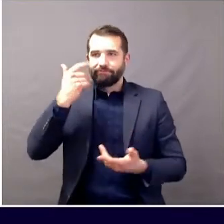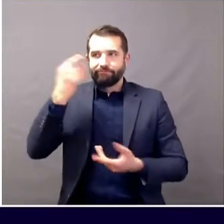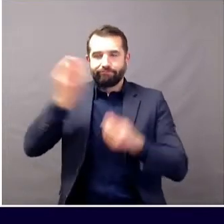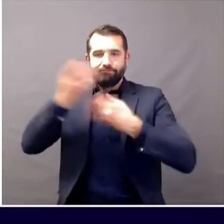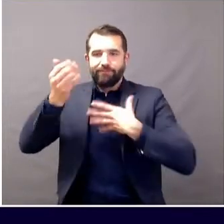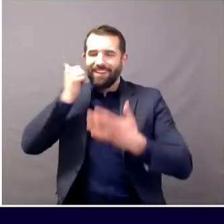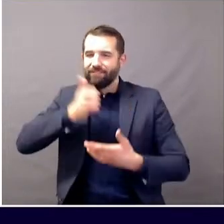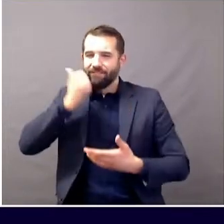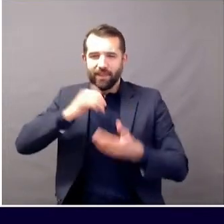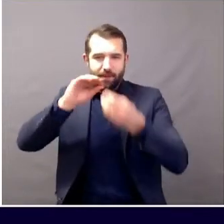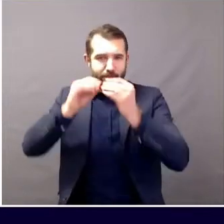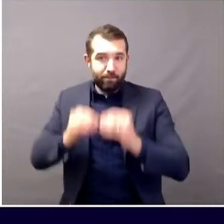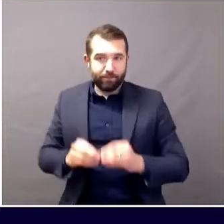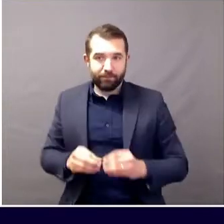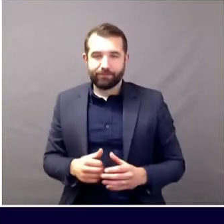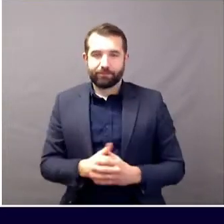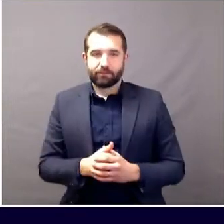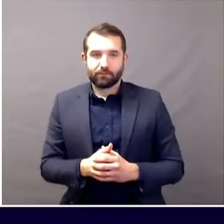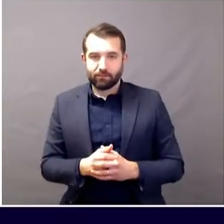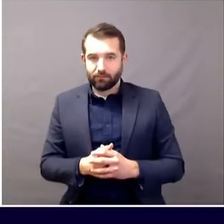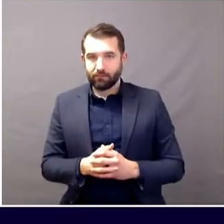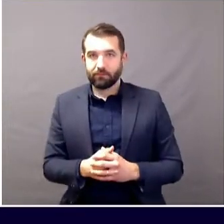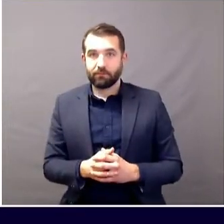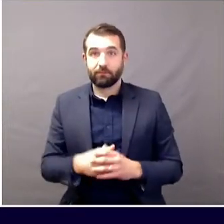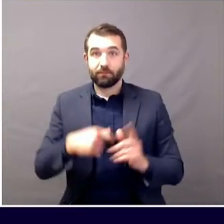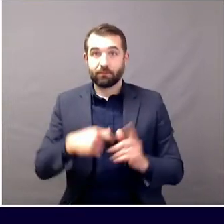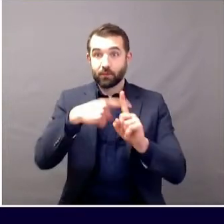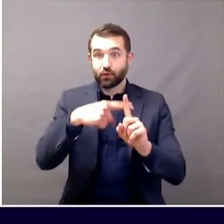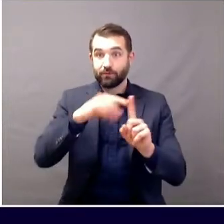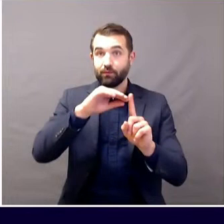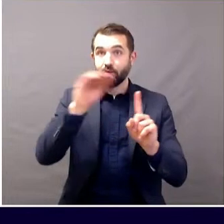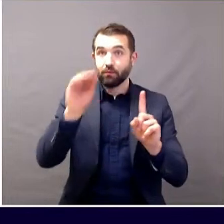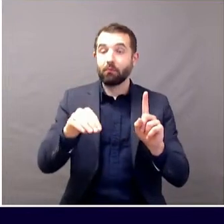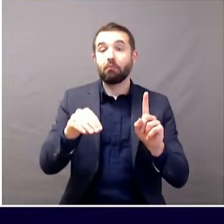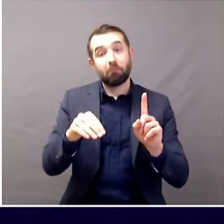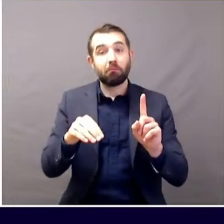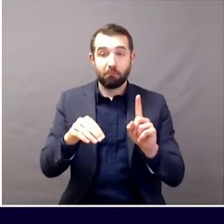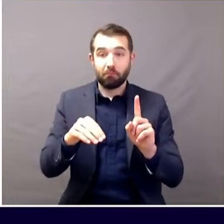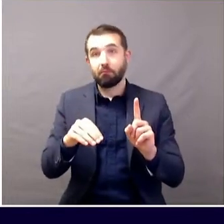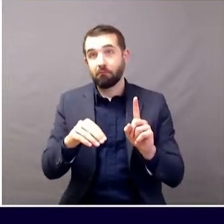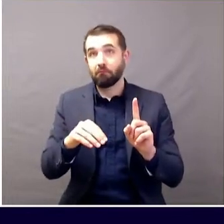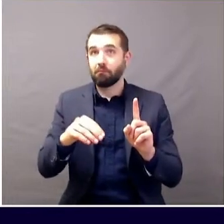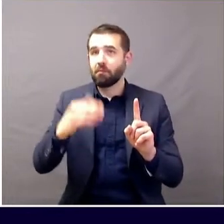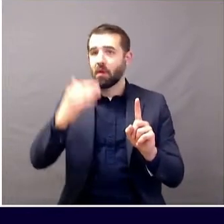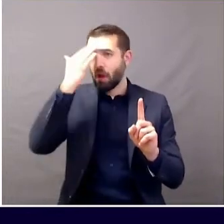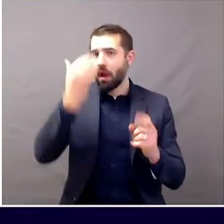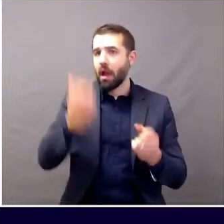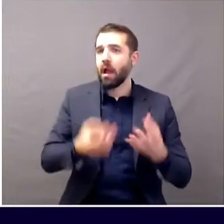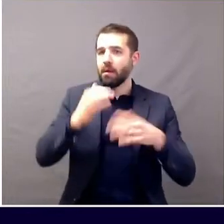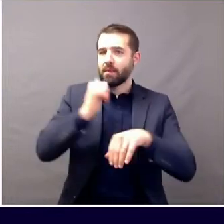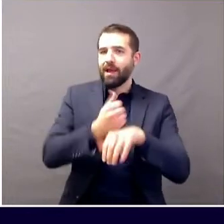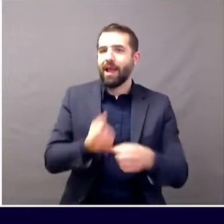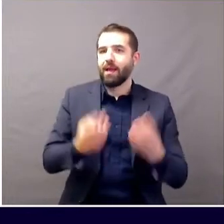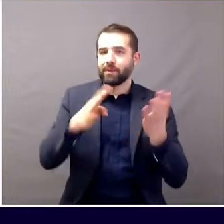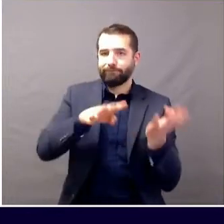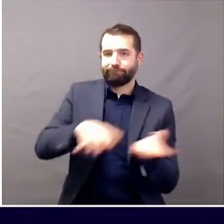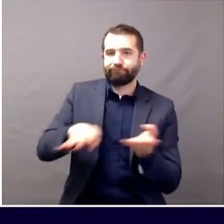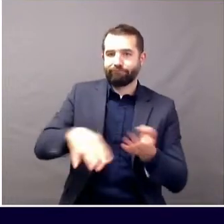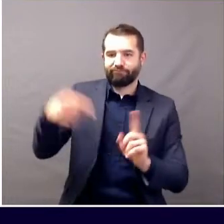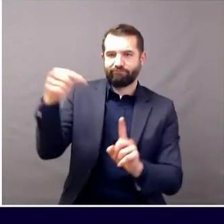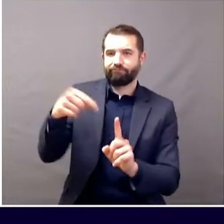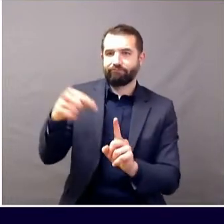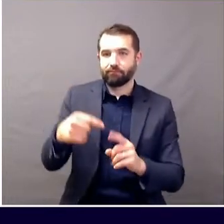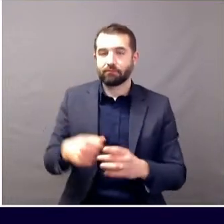variables. That is to say, unlike positivity rate, which has that denominator of how many tests are being done, hospitalization rate